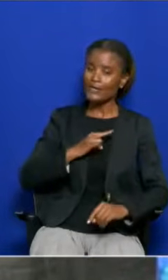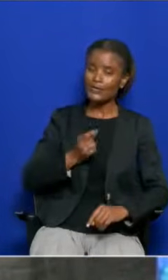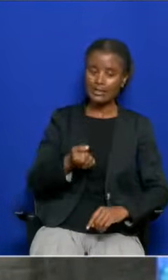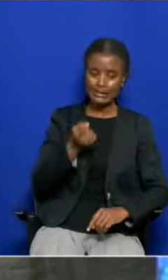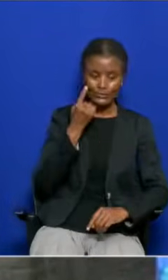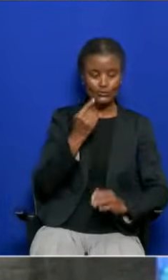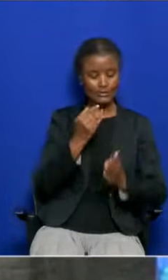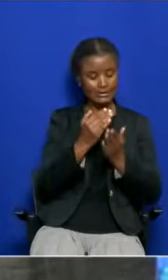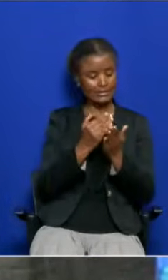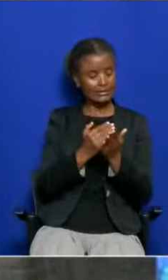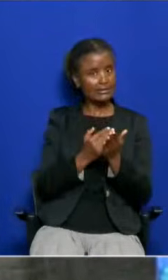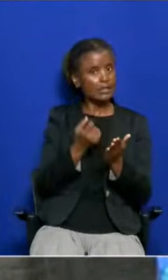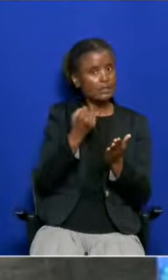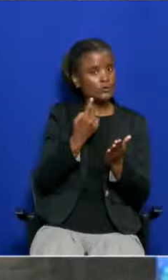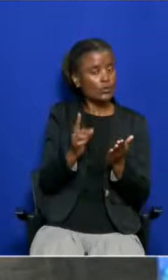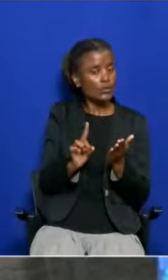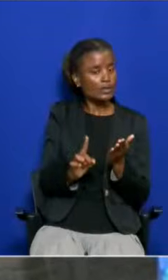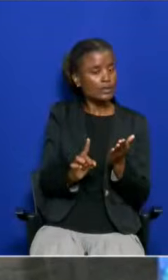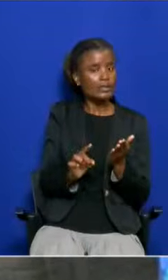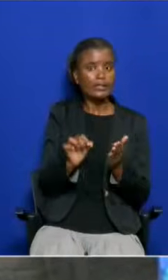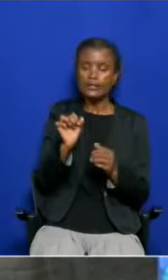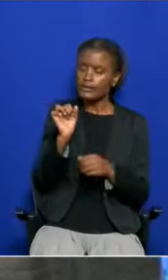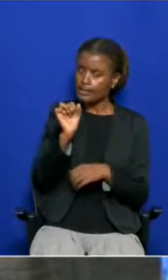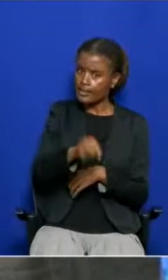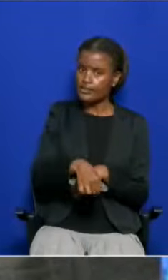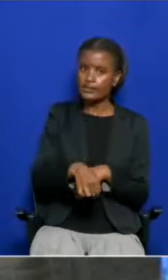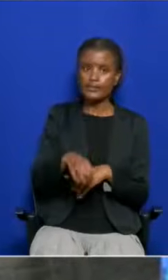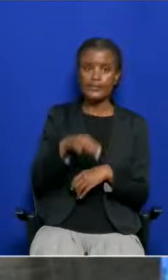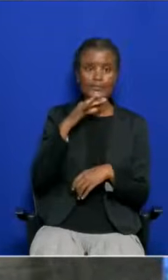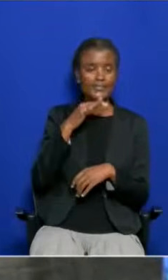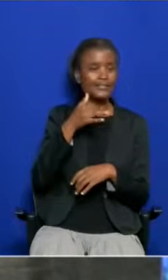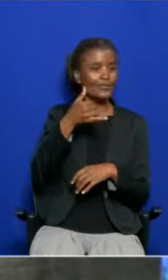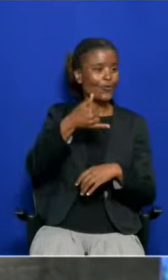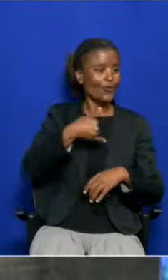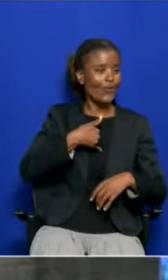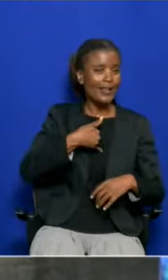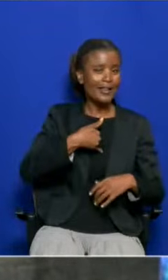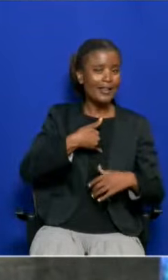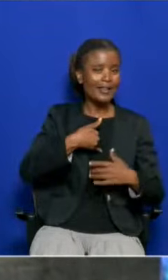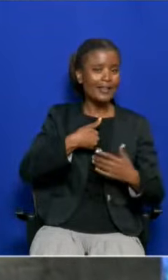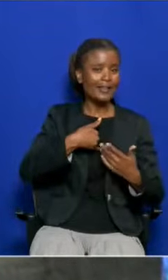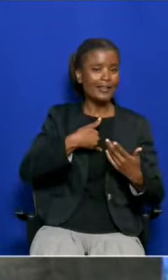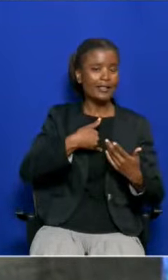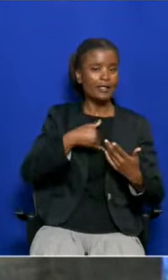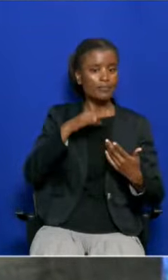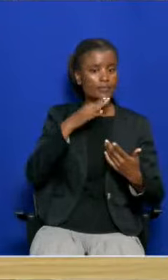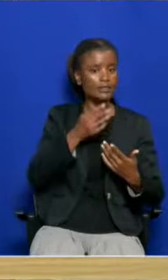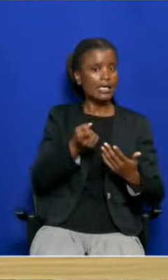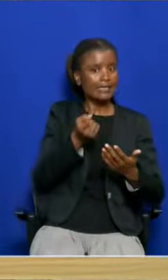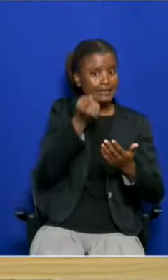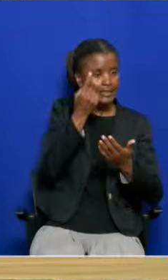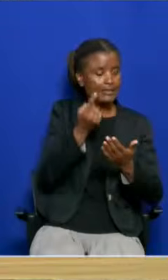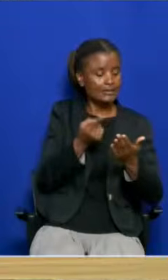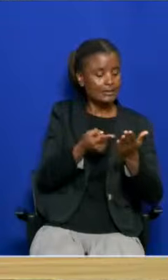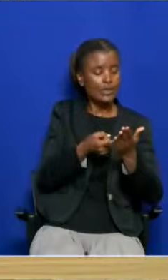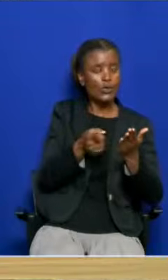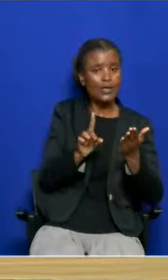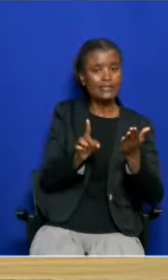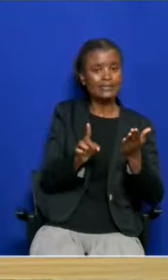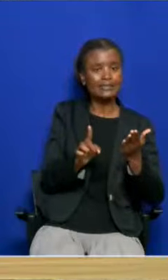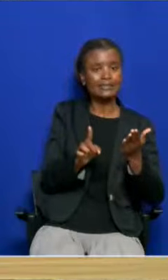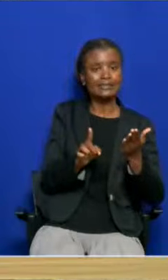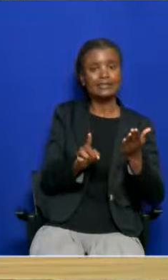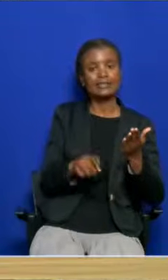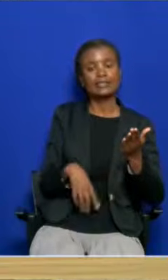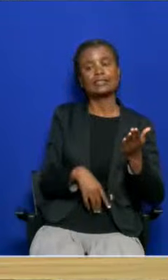and without a message and a telephone call, what did you understand it to be? I understood it to be the case